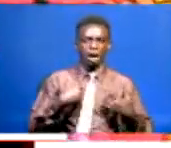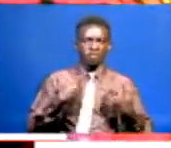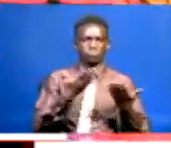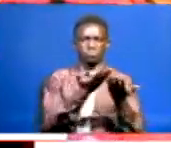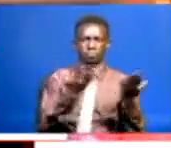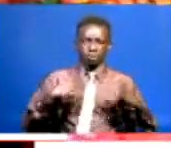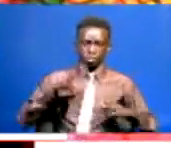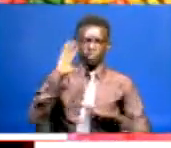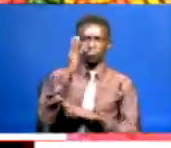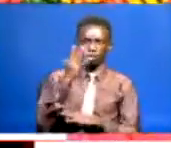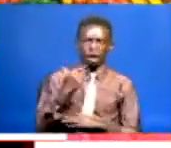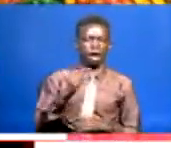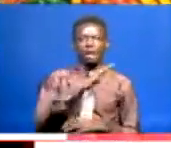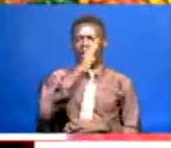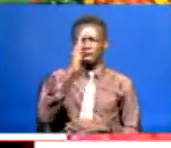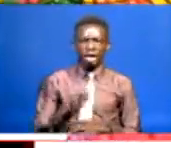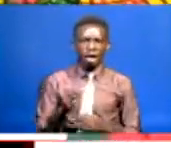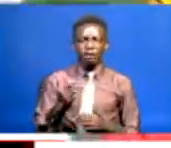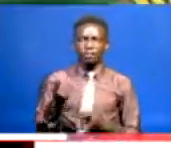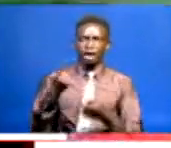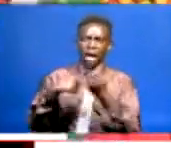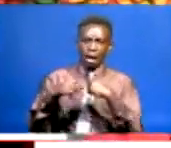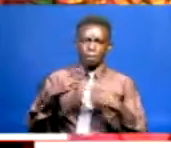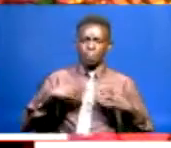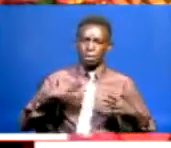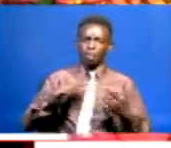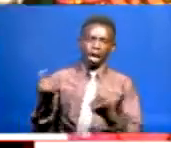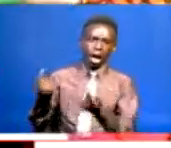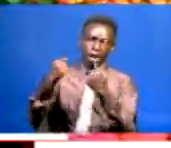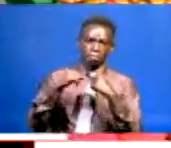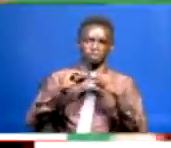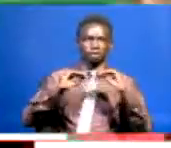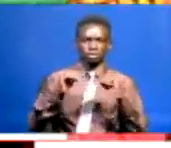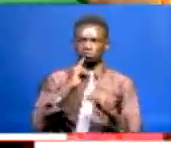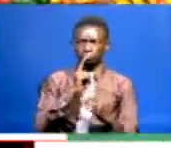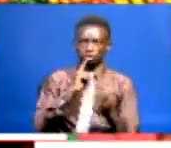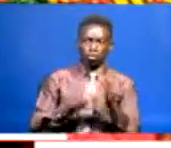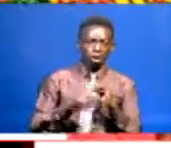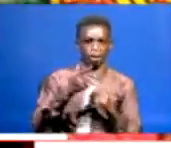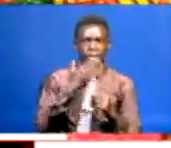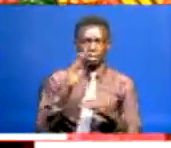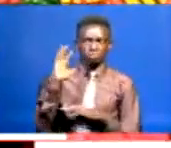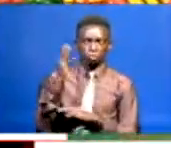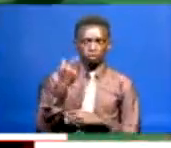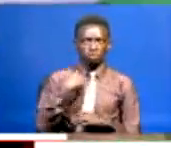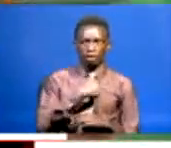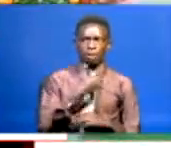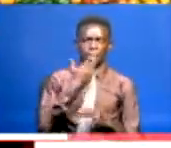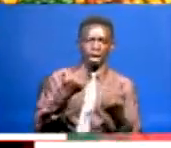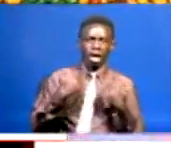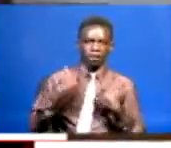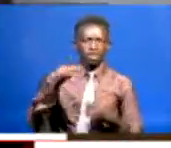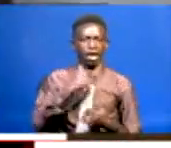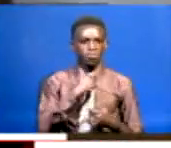hakuna hata siku hata moja waliokuja nyanjani na wakasema tunamuhamasisha mibuyu ina faida A, B, C,